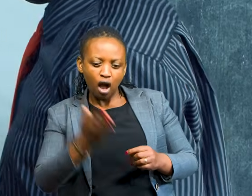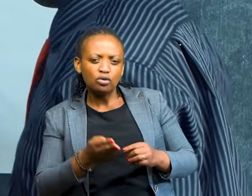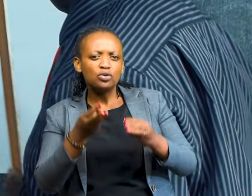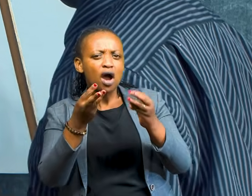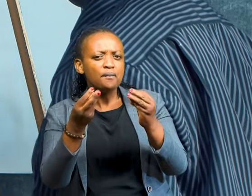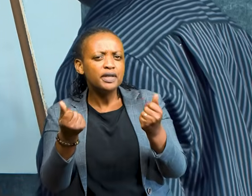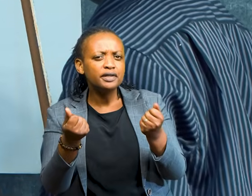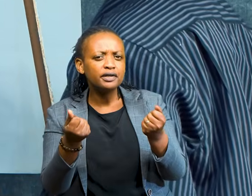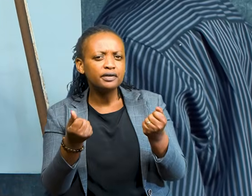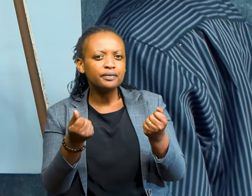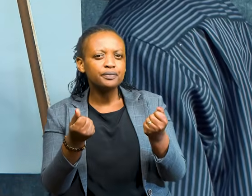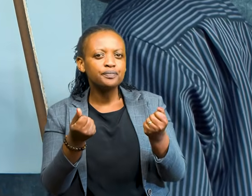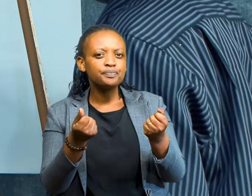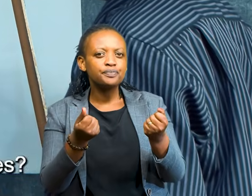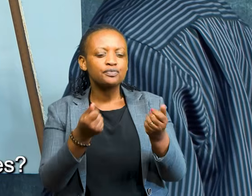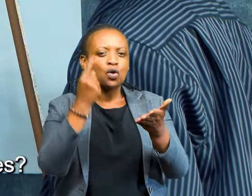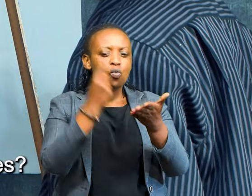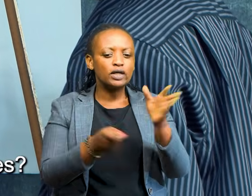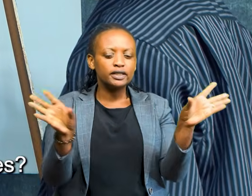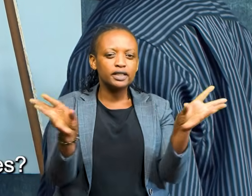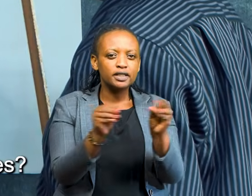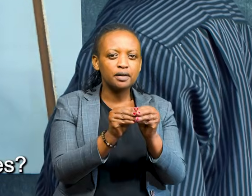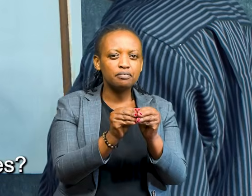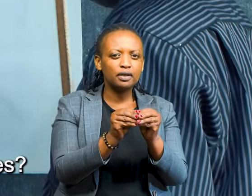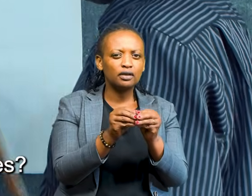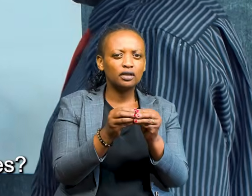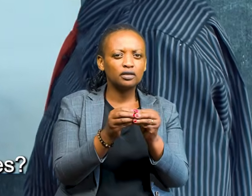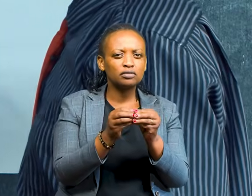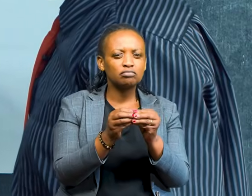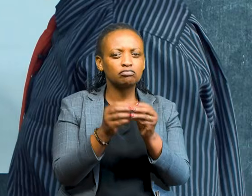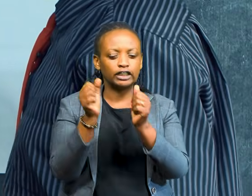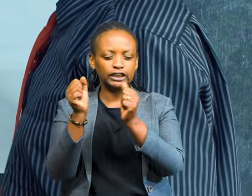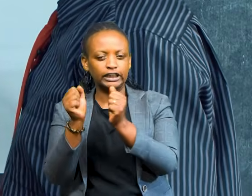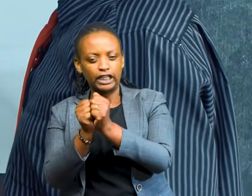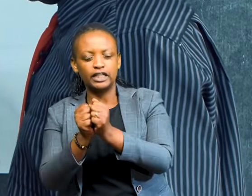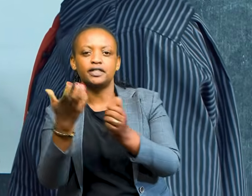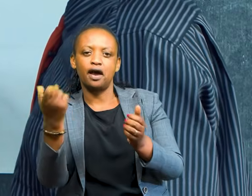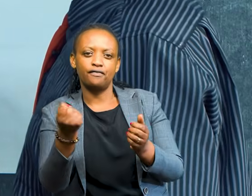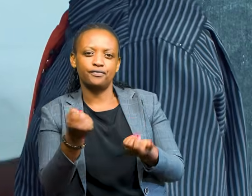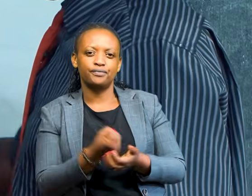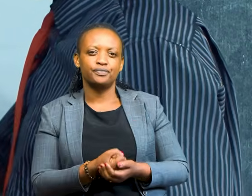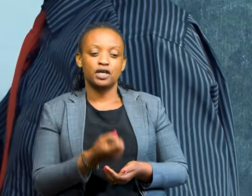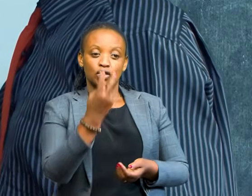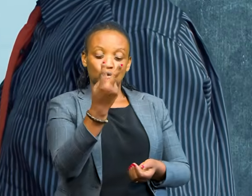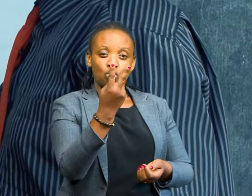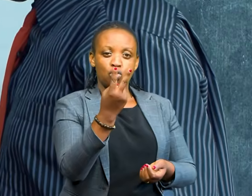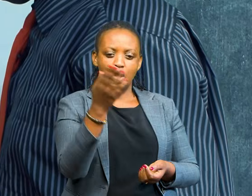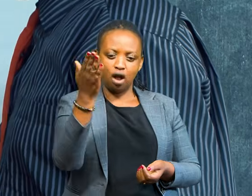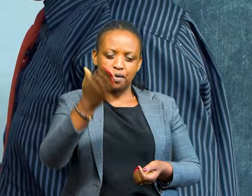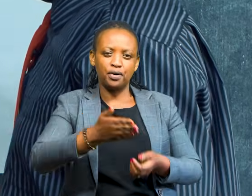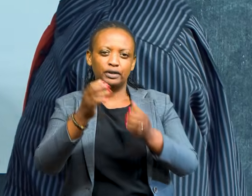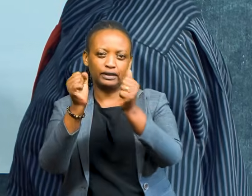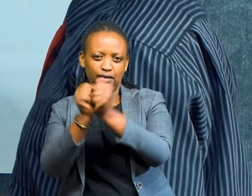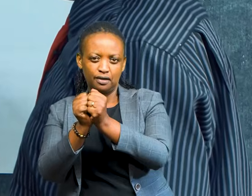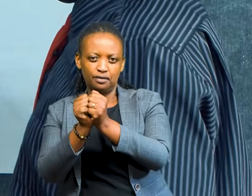Out of how many, what is the total number of outcomes? 10. So we have